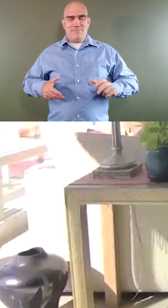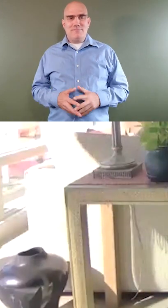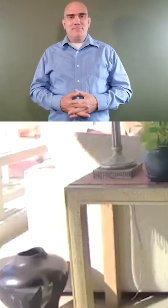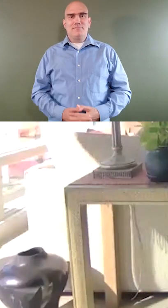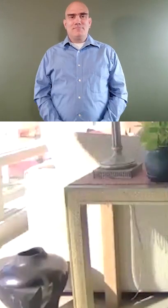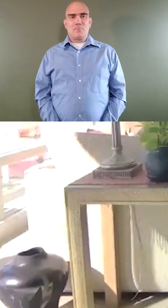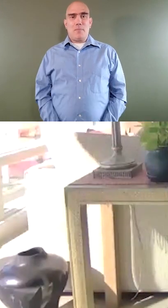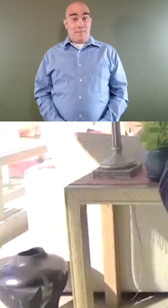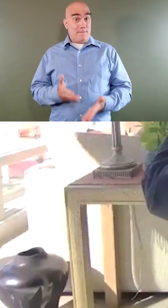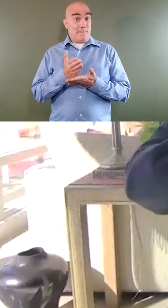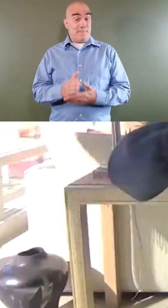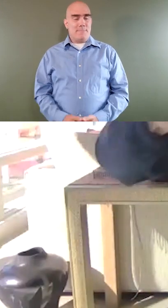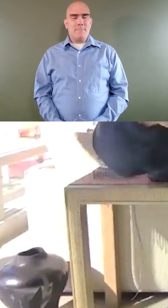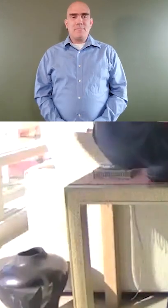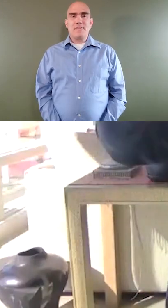All right.